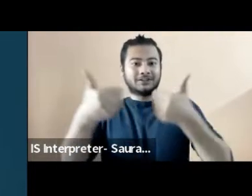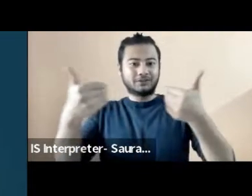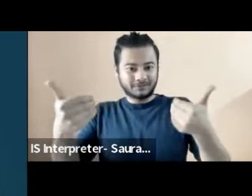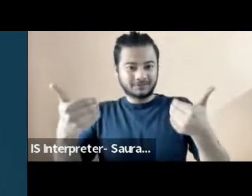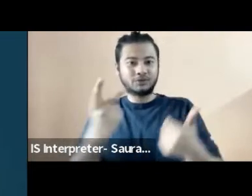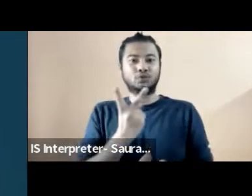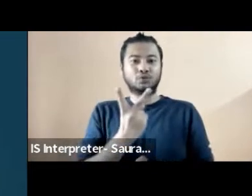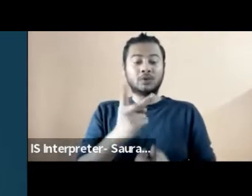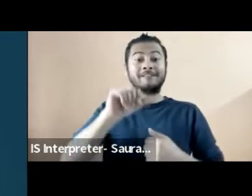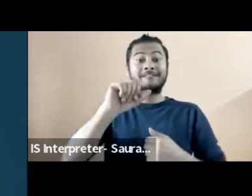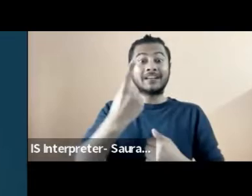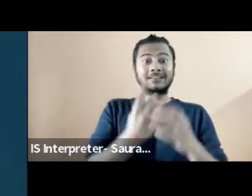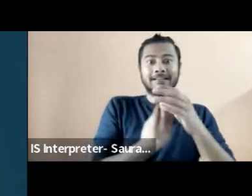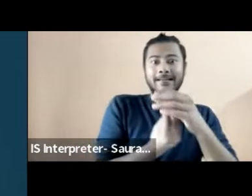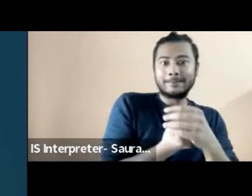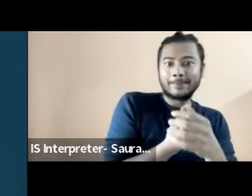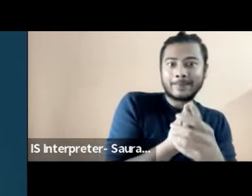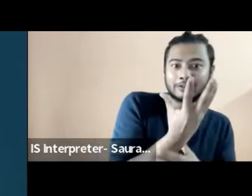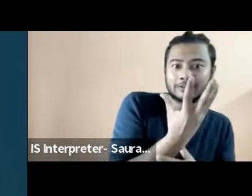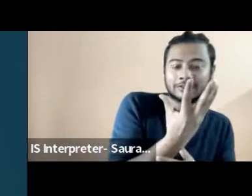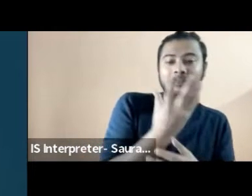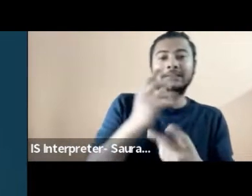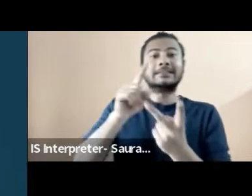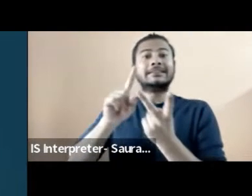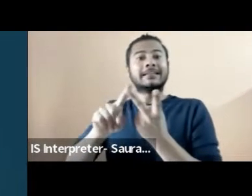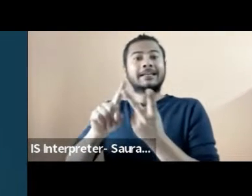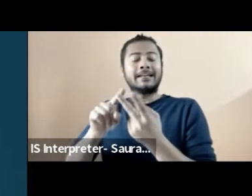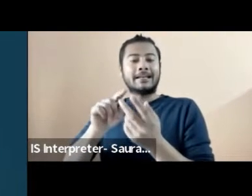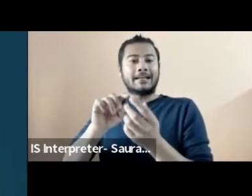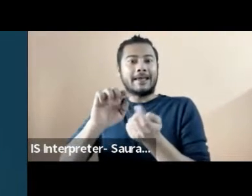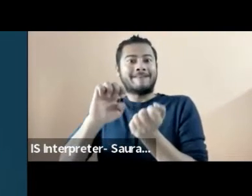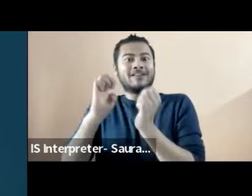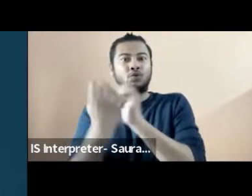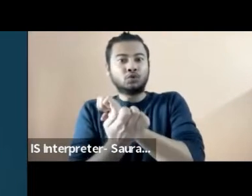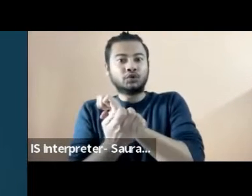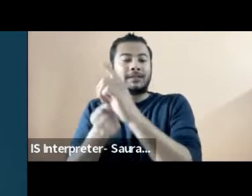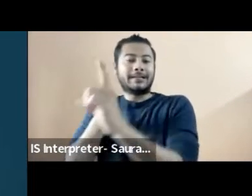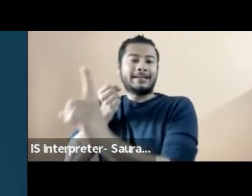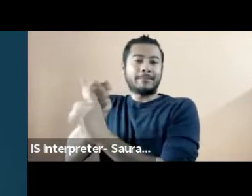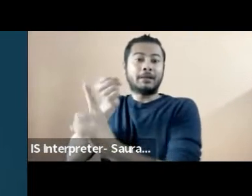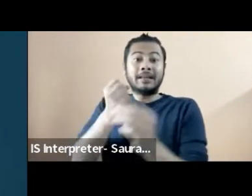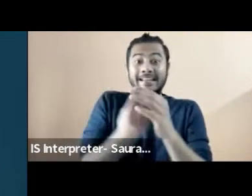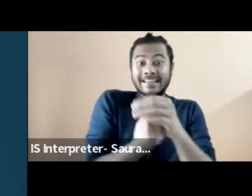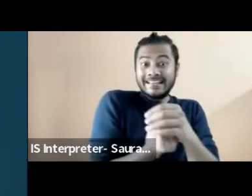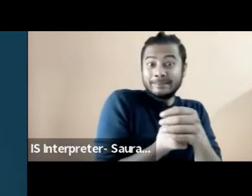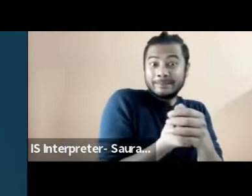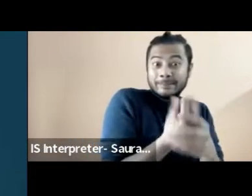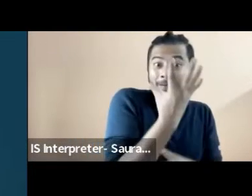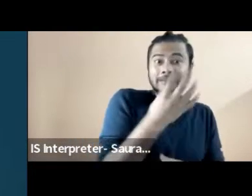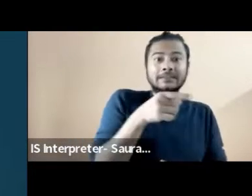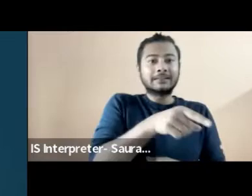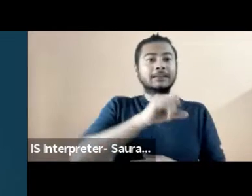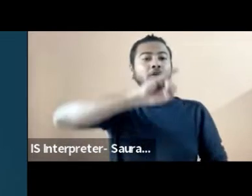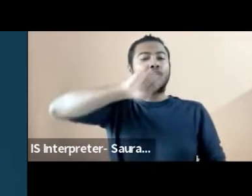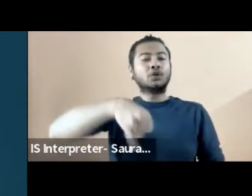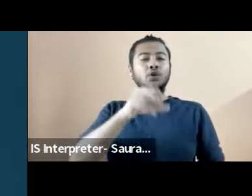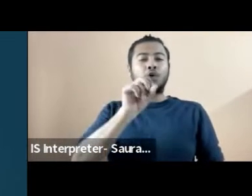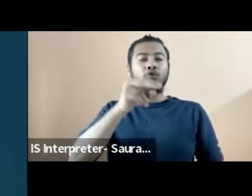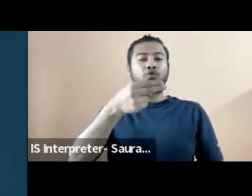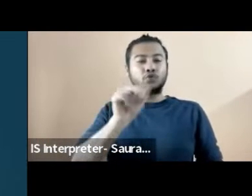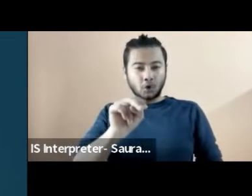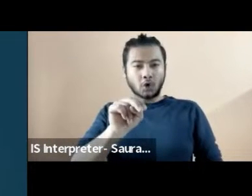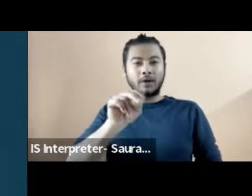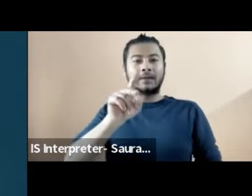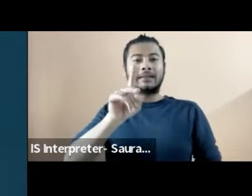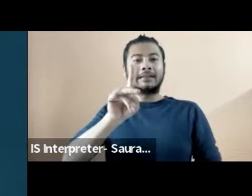and second is evolution and impact. And for the emergence section, we have used John Kingdon's multiple